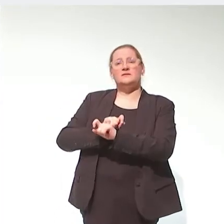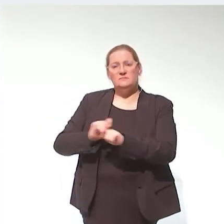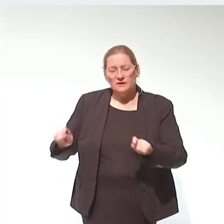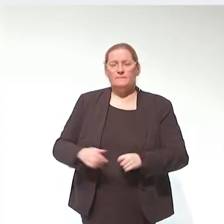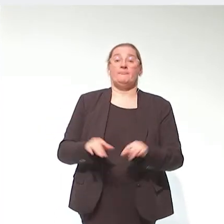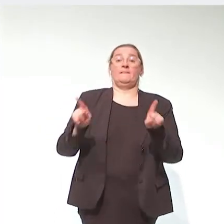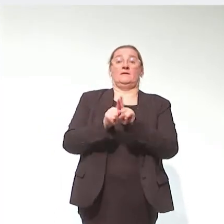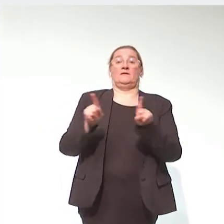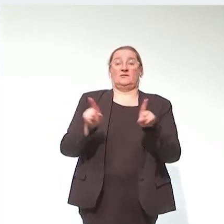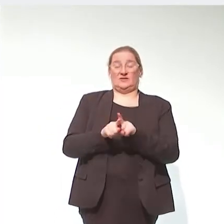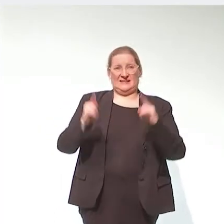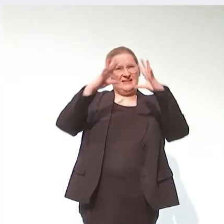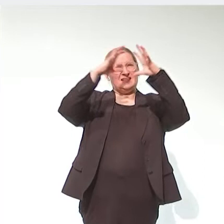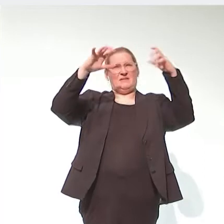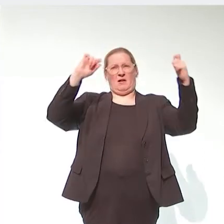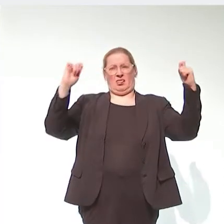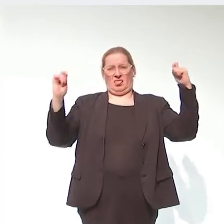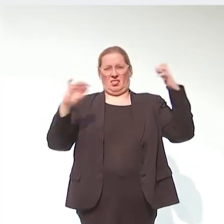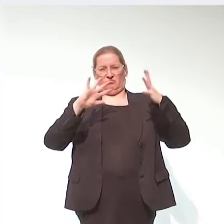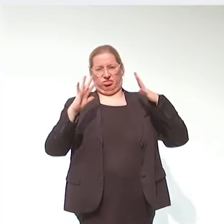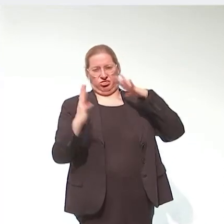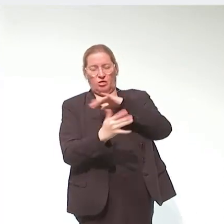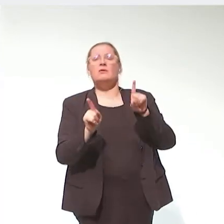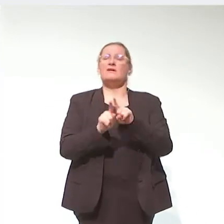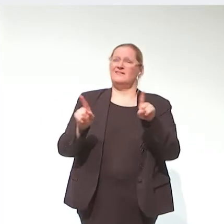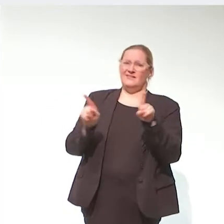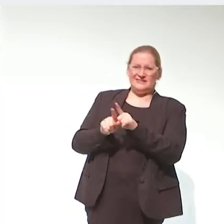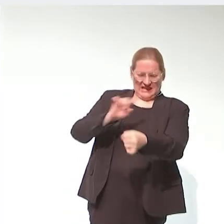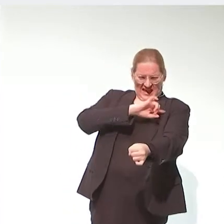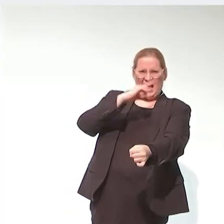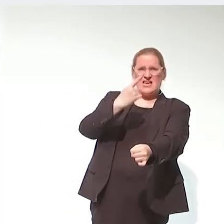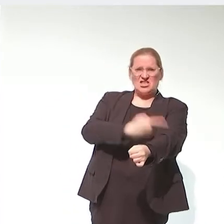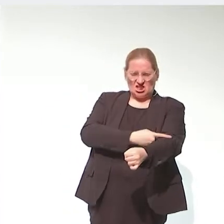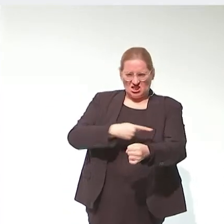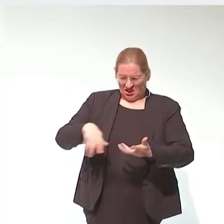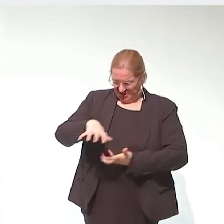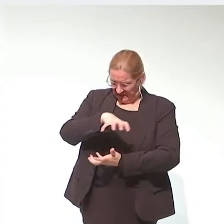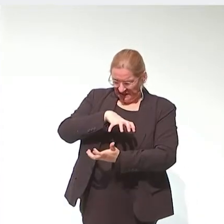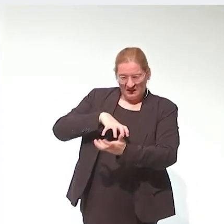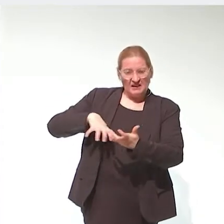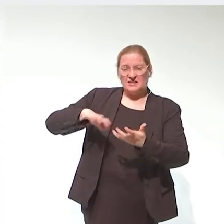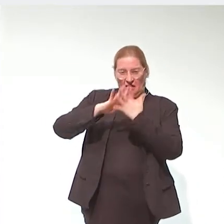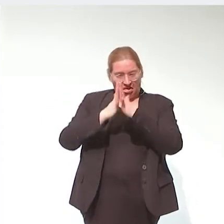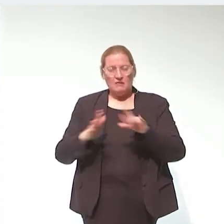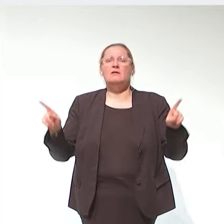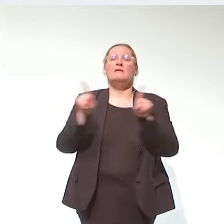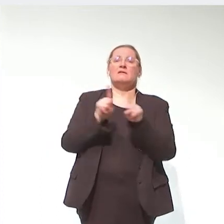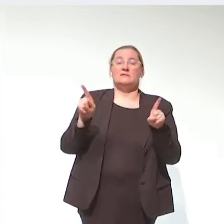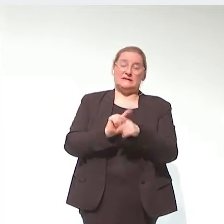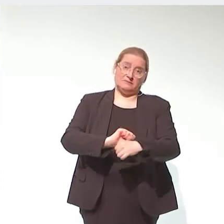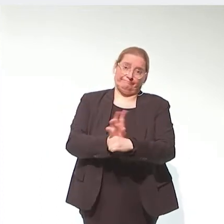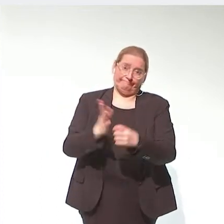crisis. And we still have persons at risk from the pandemic or vulnerable to the changes we have made in